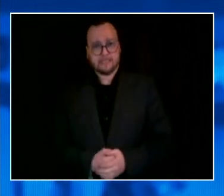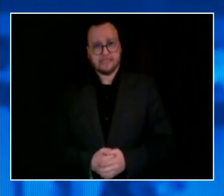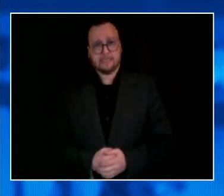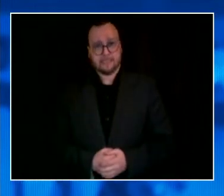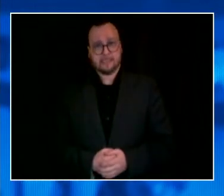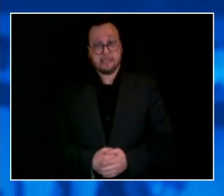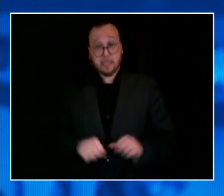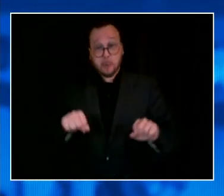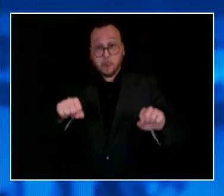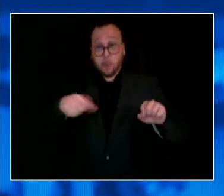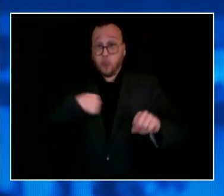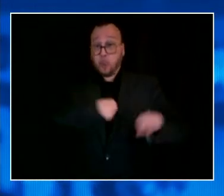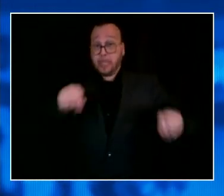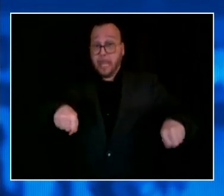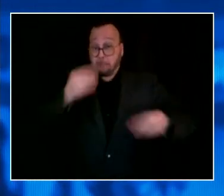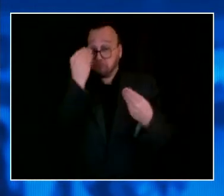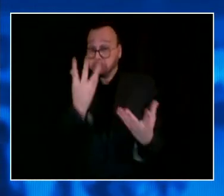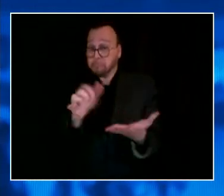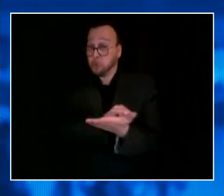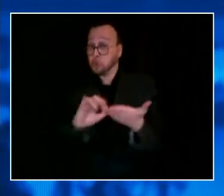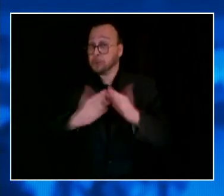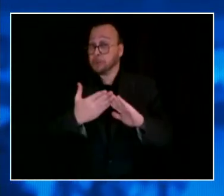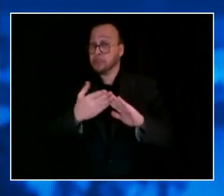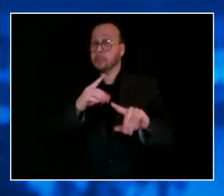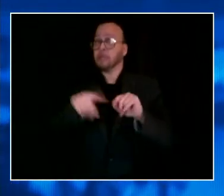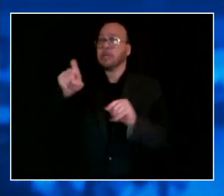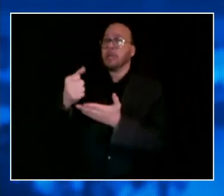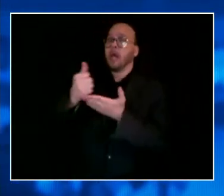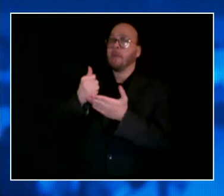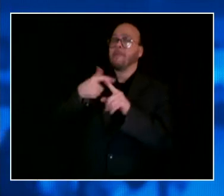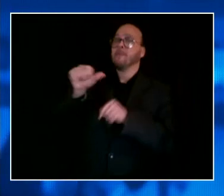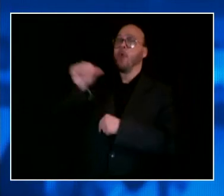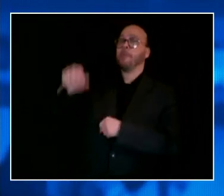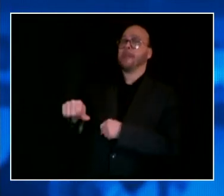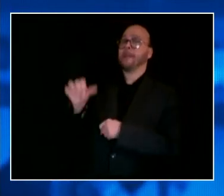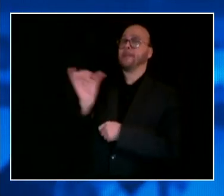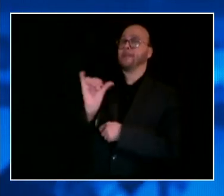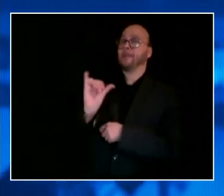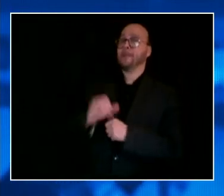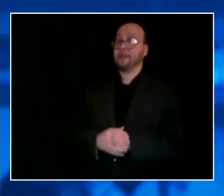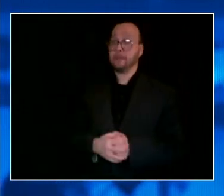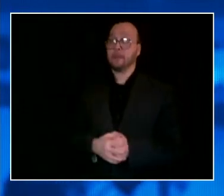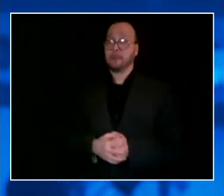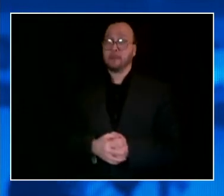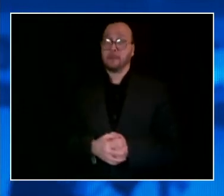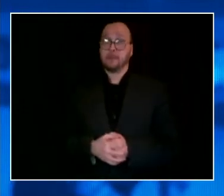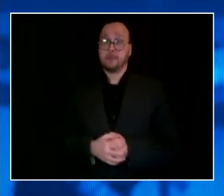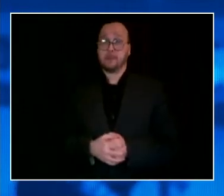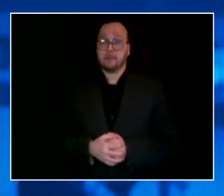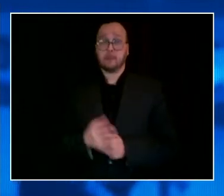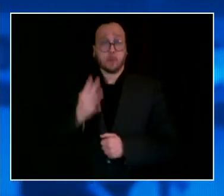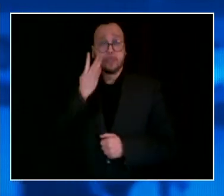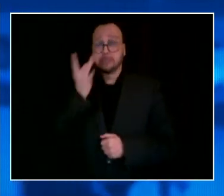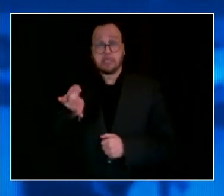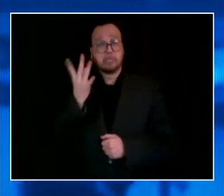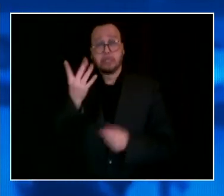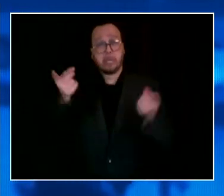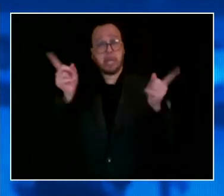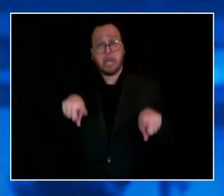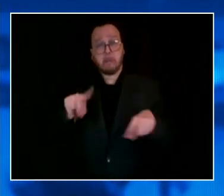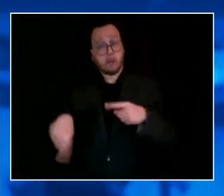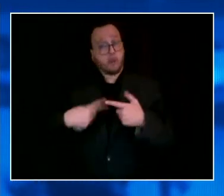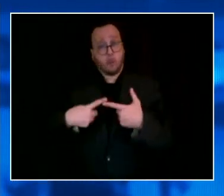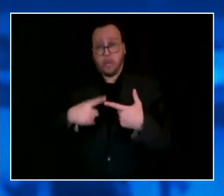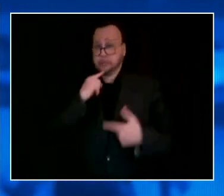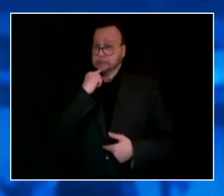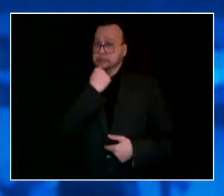York City, but we need Albany's help as well. We have seen the tragic consequences when severe